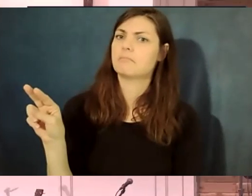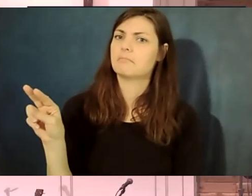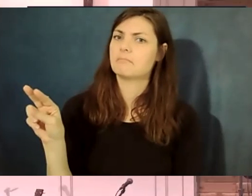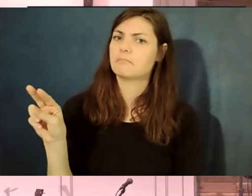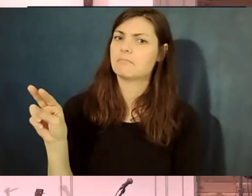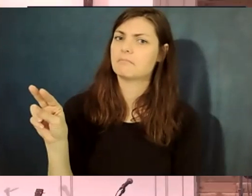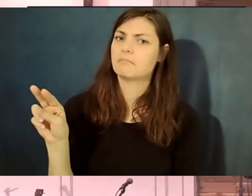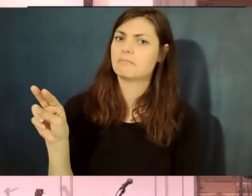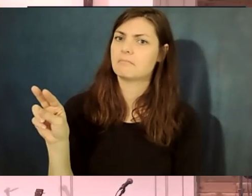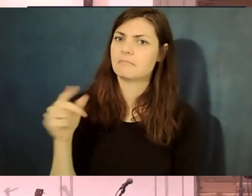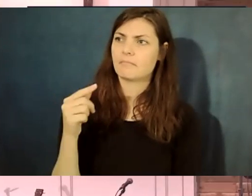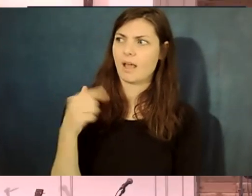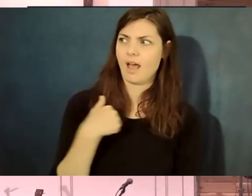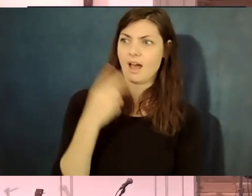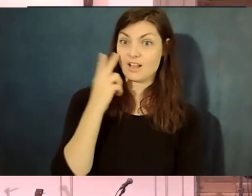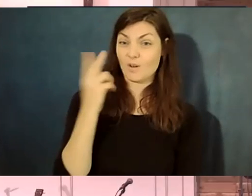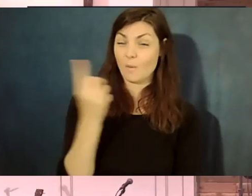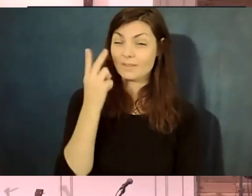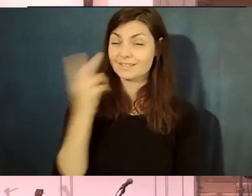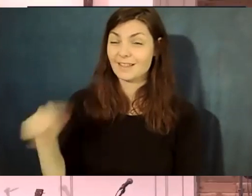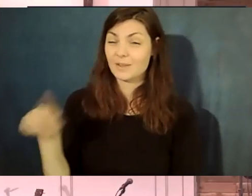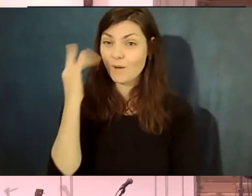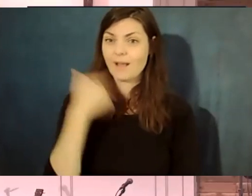Why did I see him? Because I was going fishing.